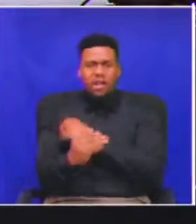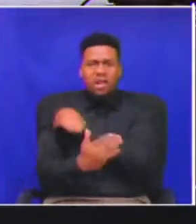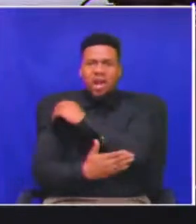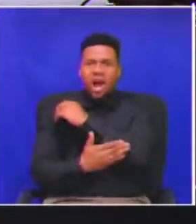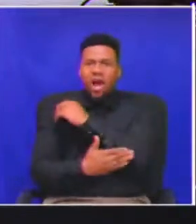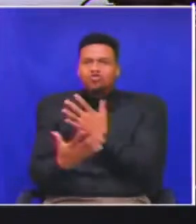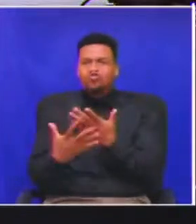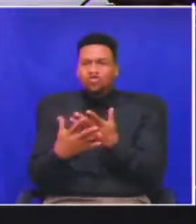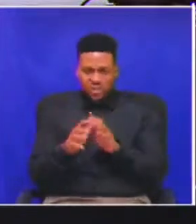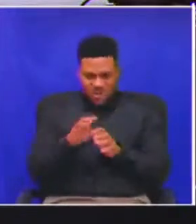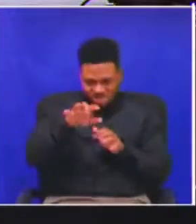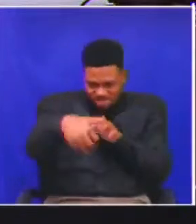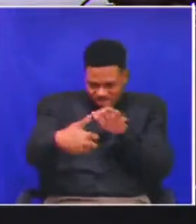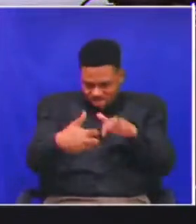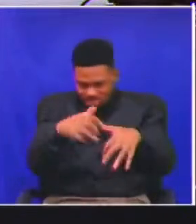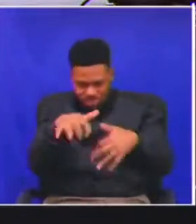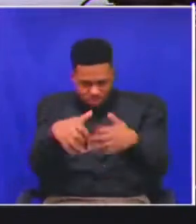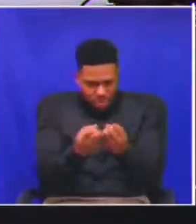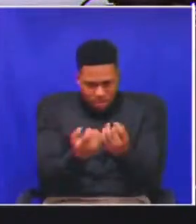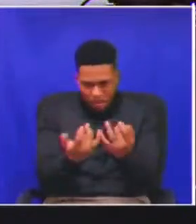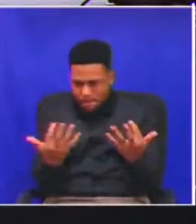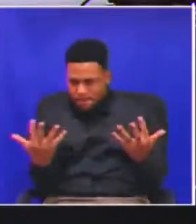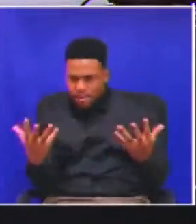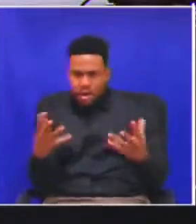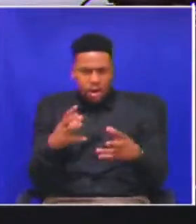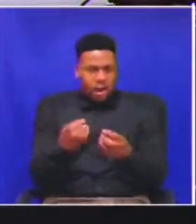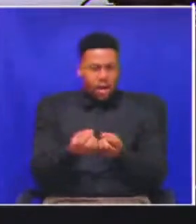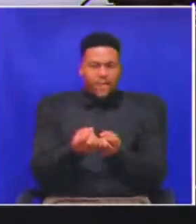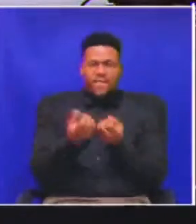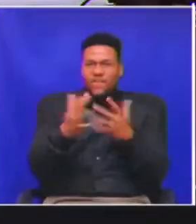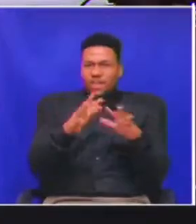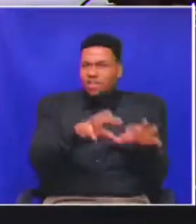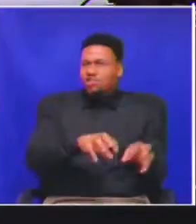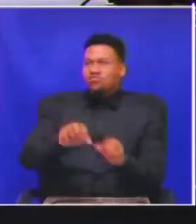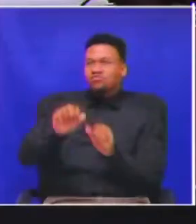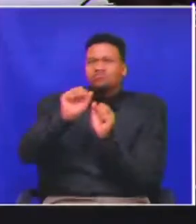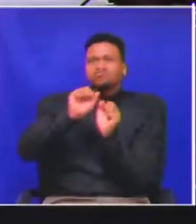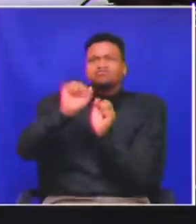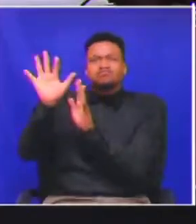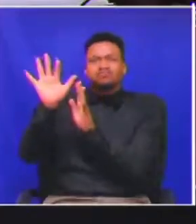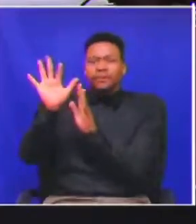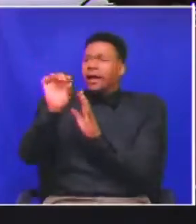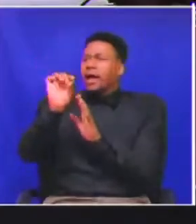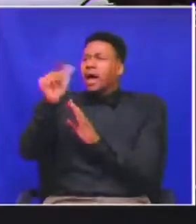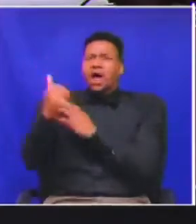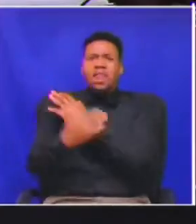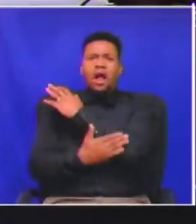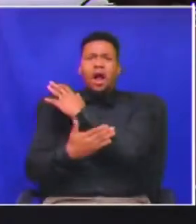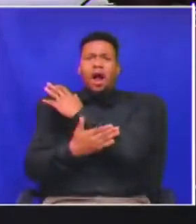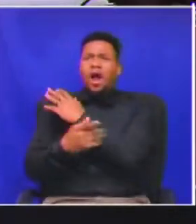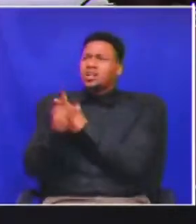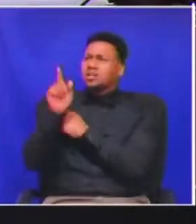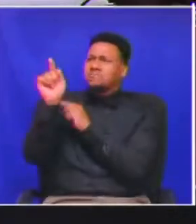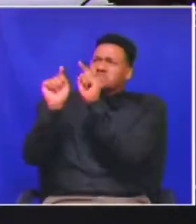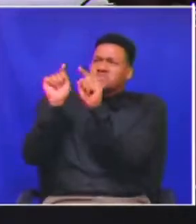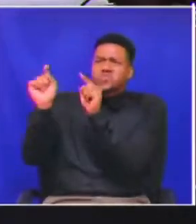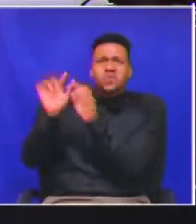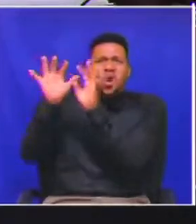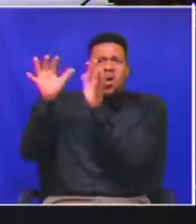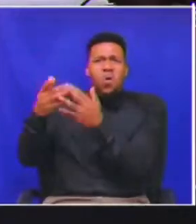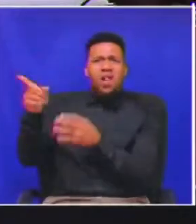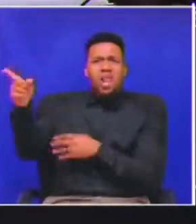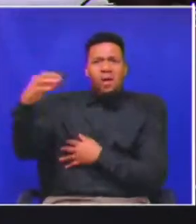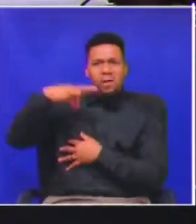of minerals, raw minerals that are taken to other locales around the world for beneficiation or for value